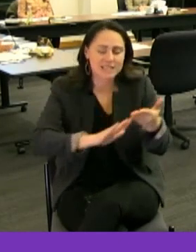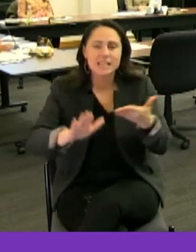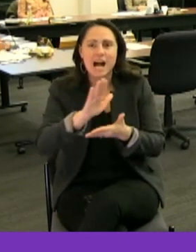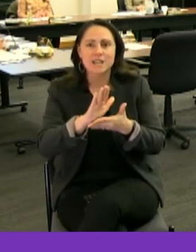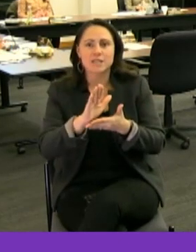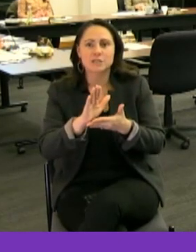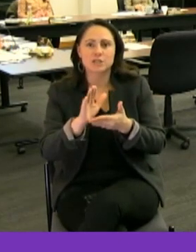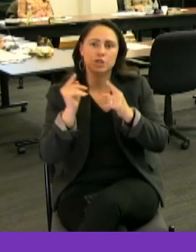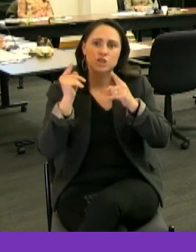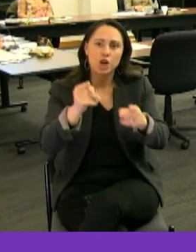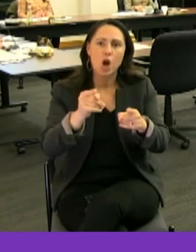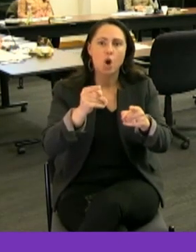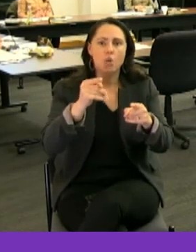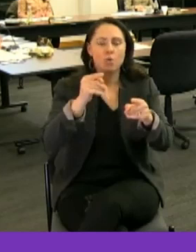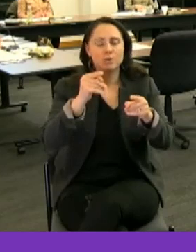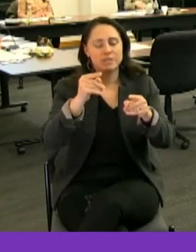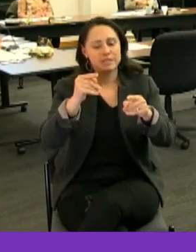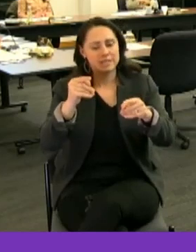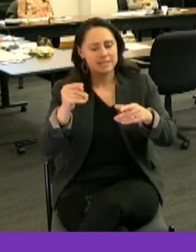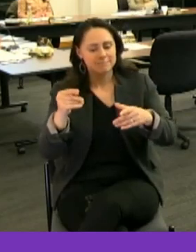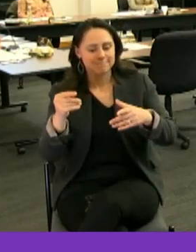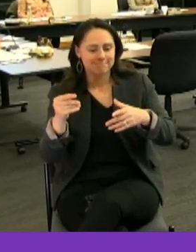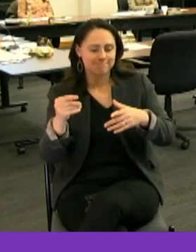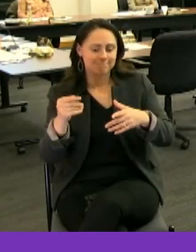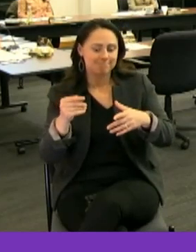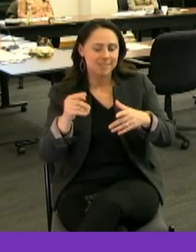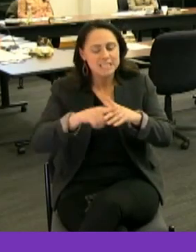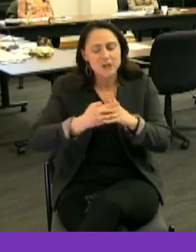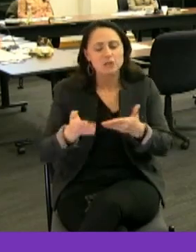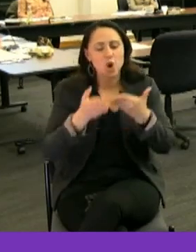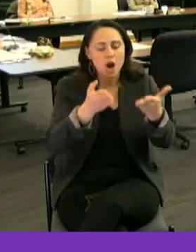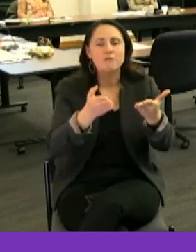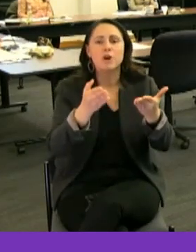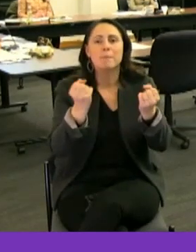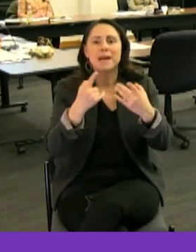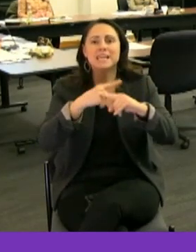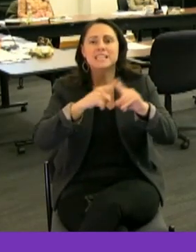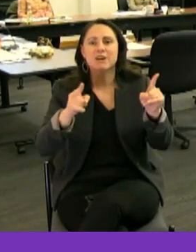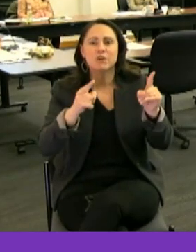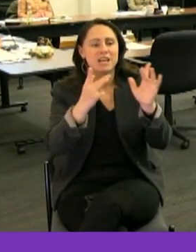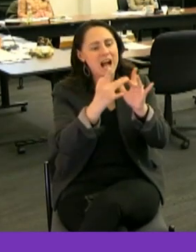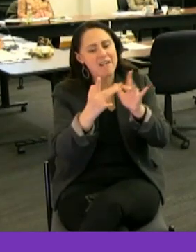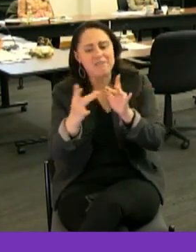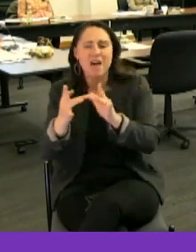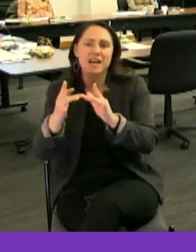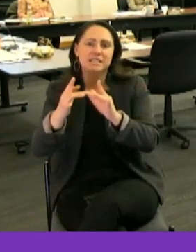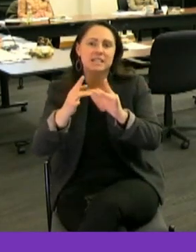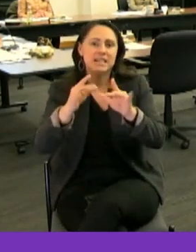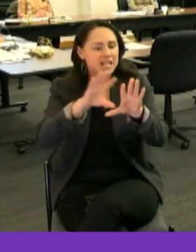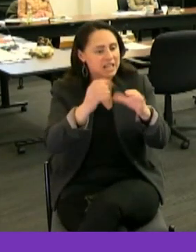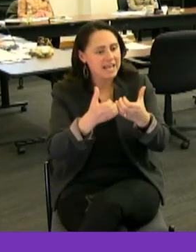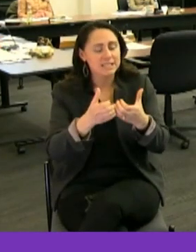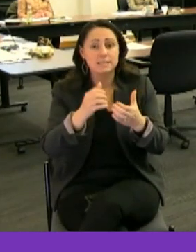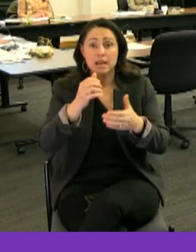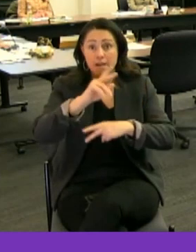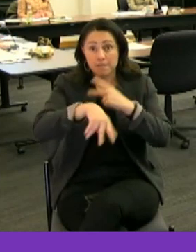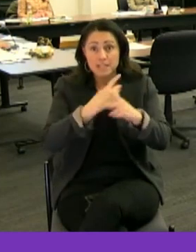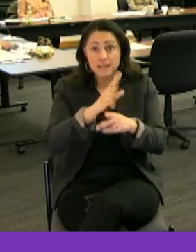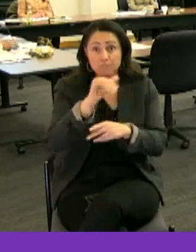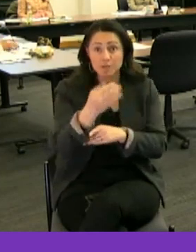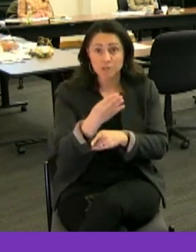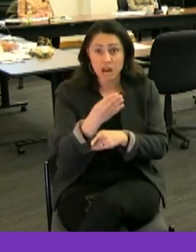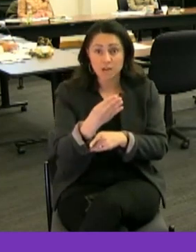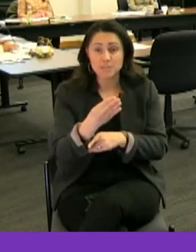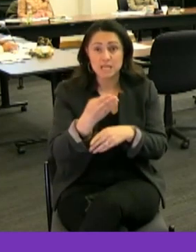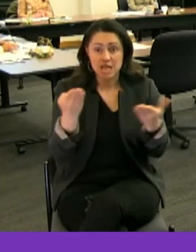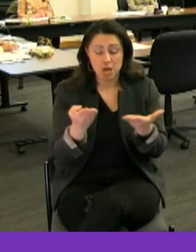go into offering many different type of platforms, many online. The types of jobs surrounding the